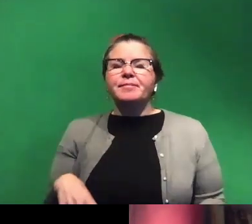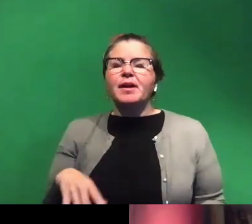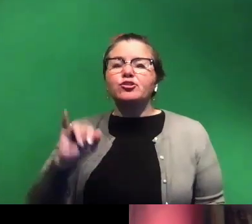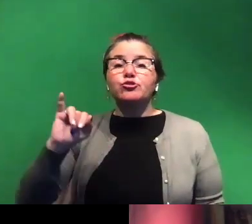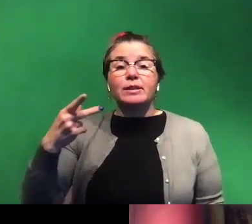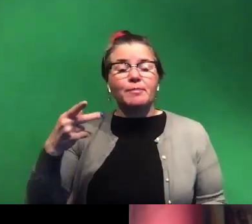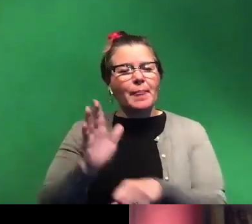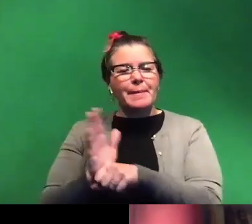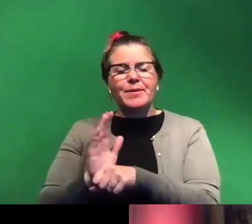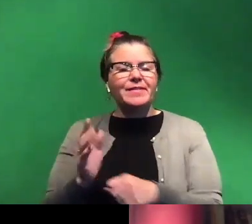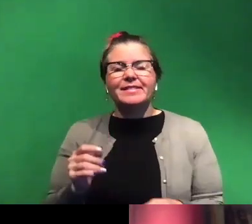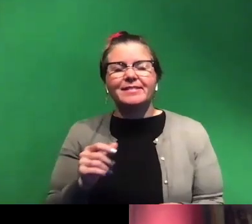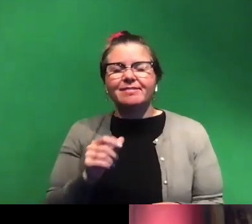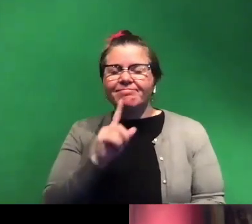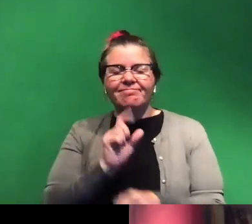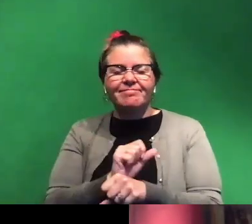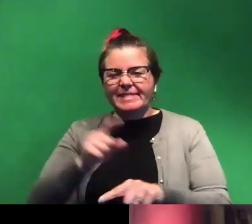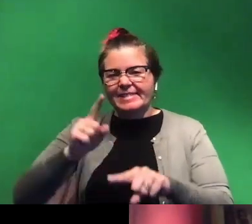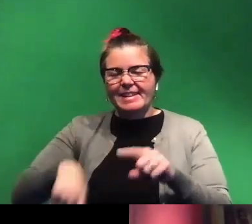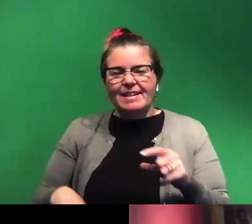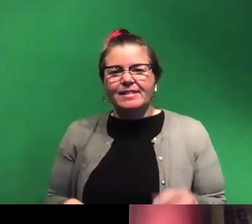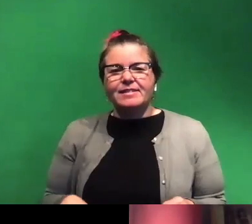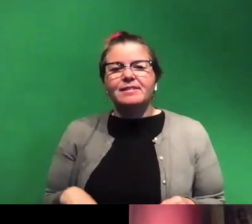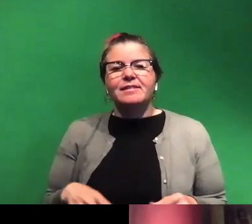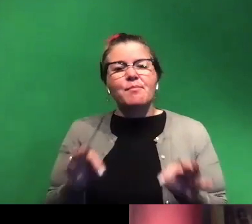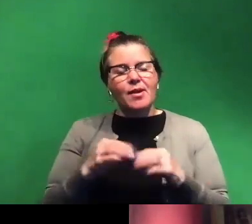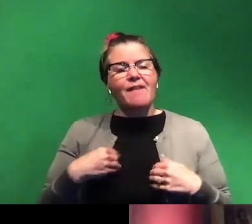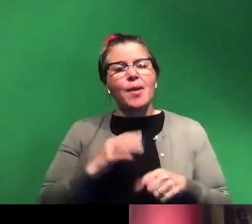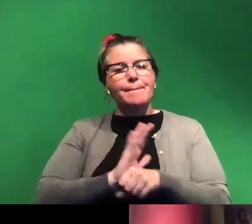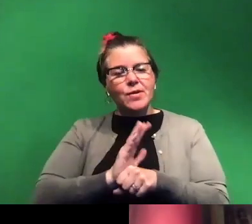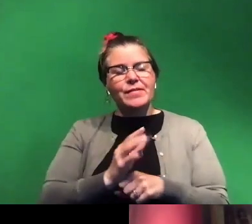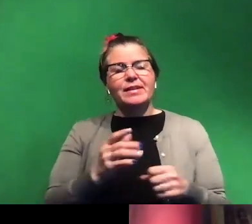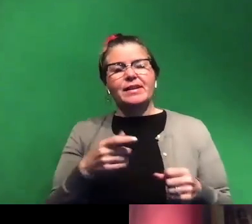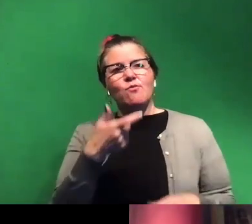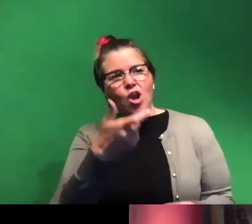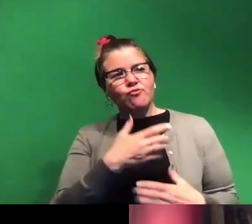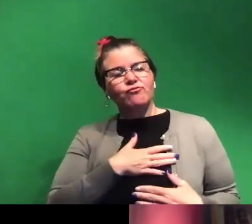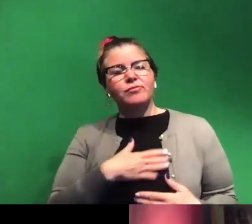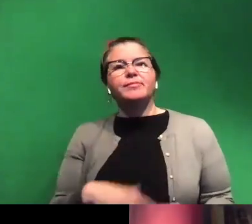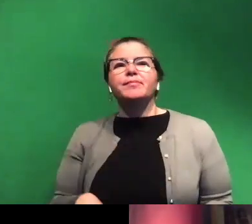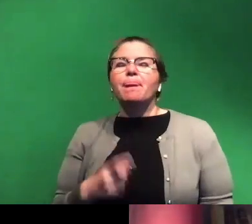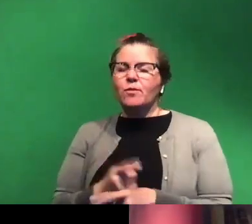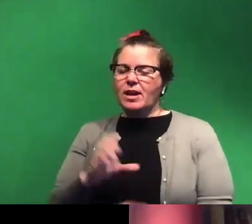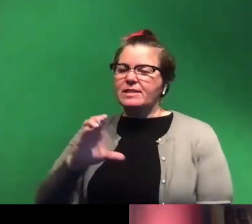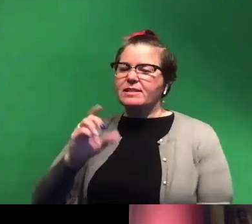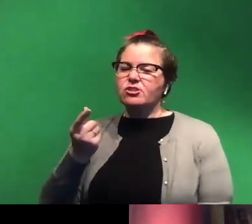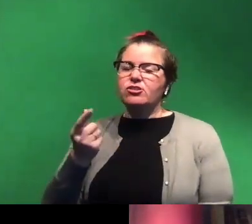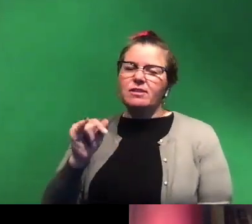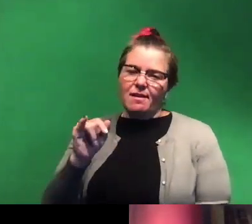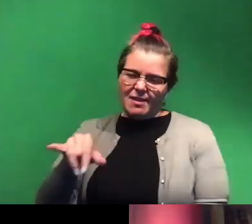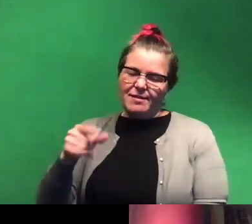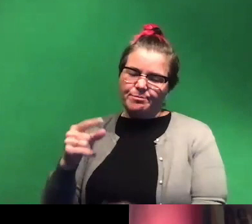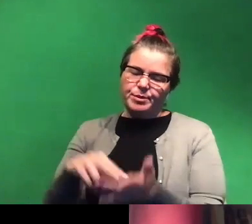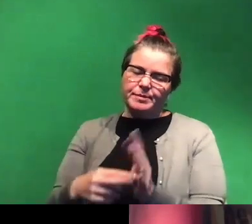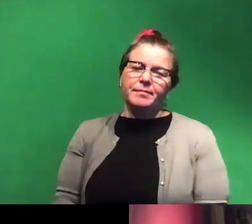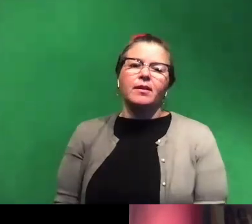that sense, won't be a reality. But at least we have the movies where they bring the dinosaurs to life that way. Right. Yeah, that's what CGI is for. Yes, exactly. Okay, I